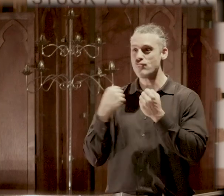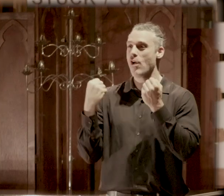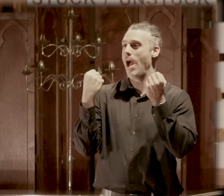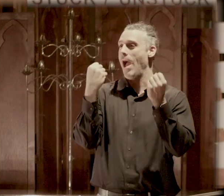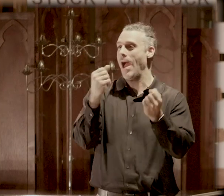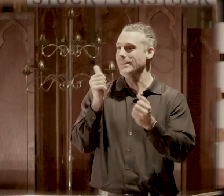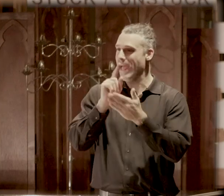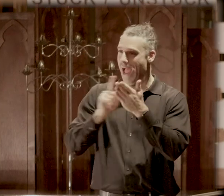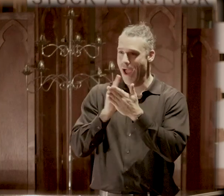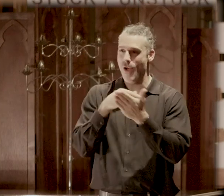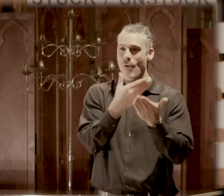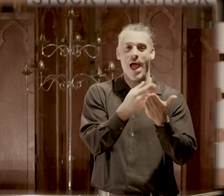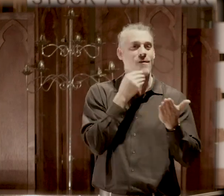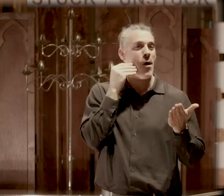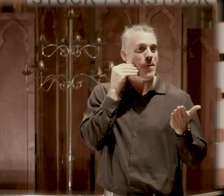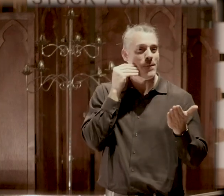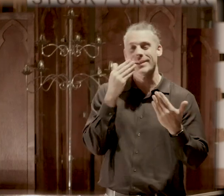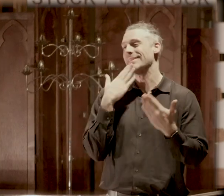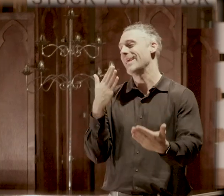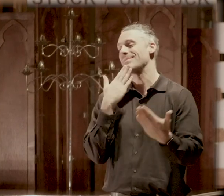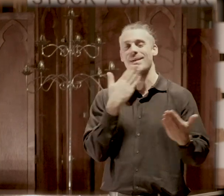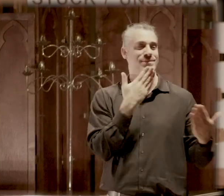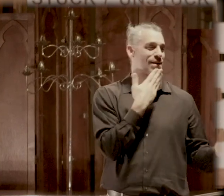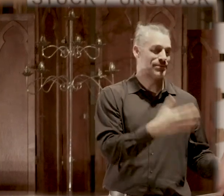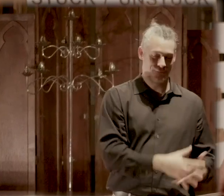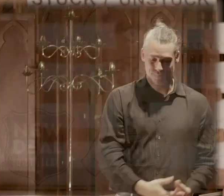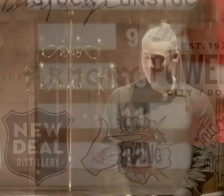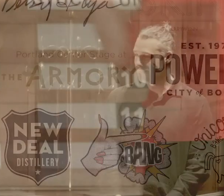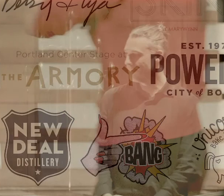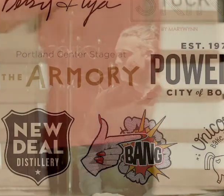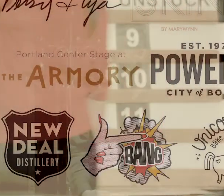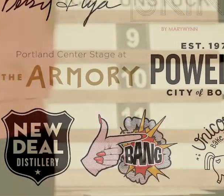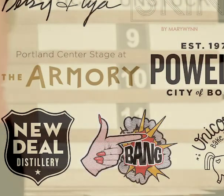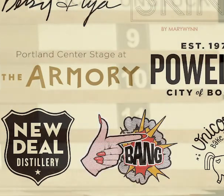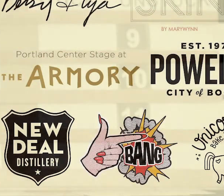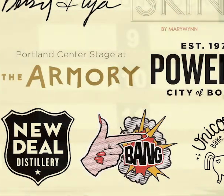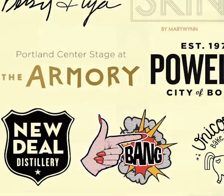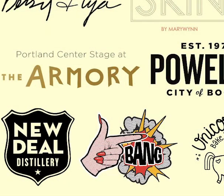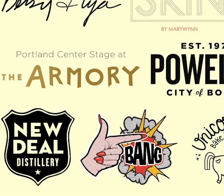drive 10 hours home. Thank you.